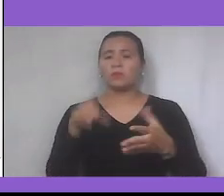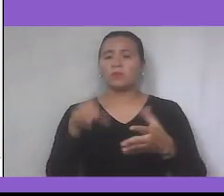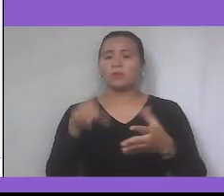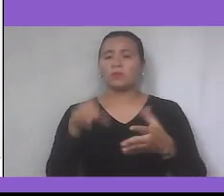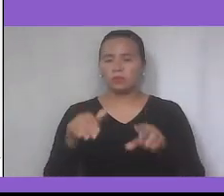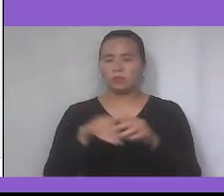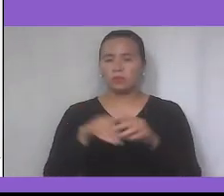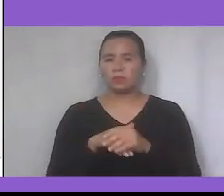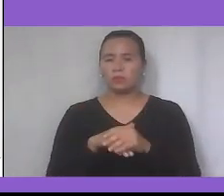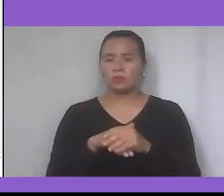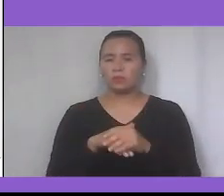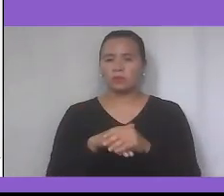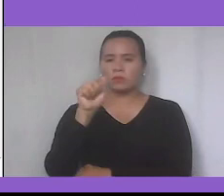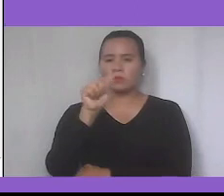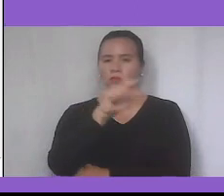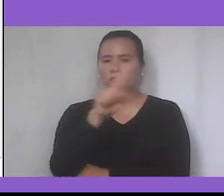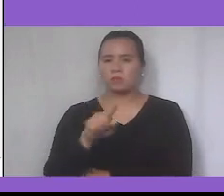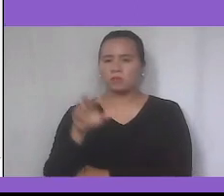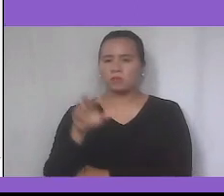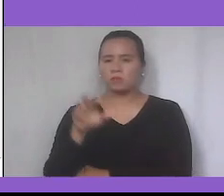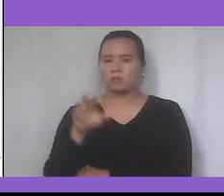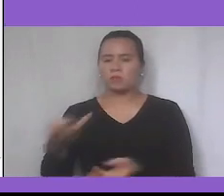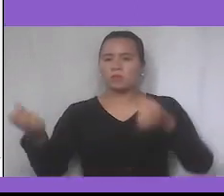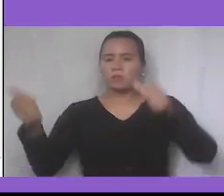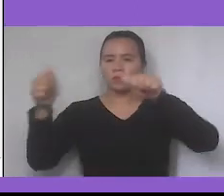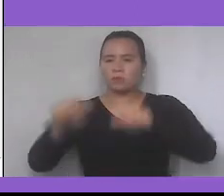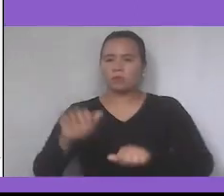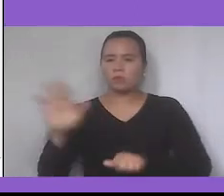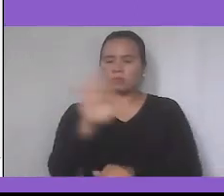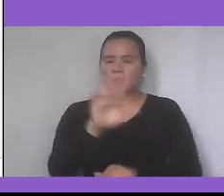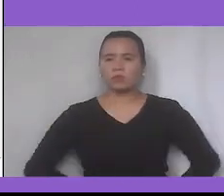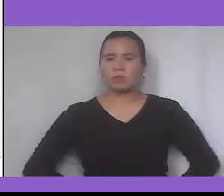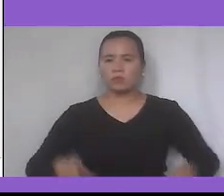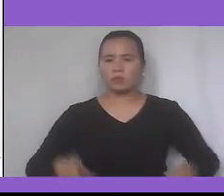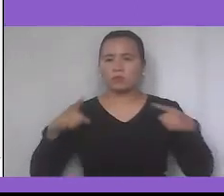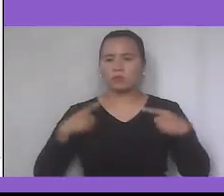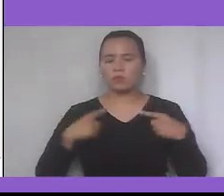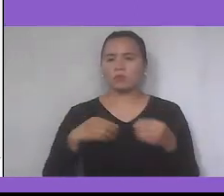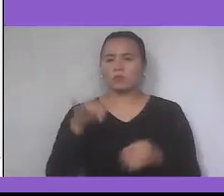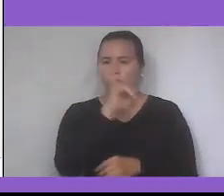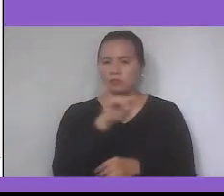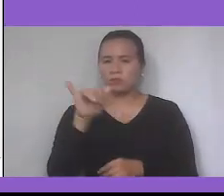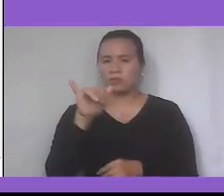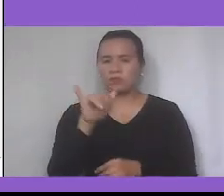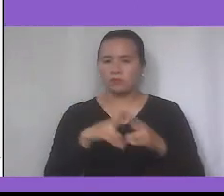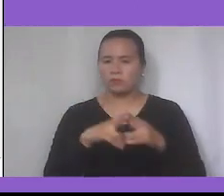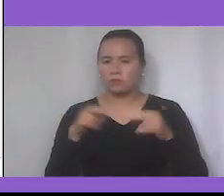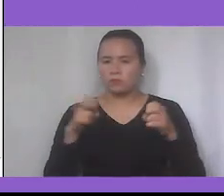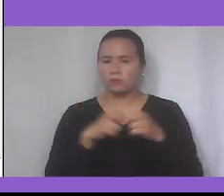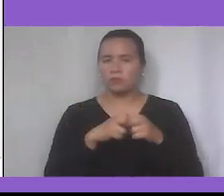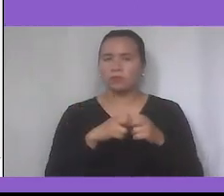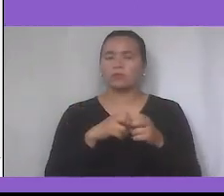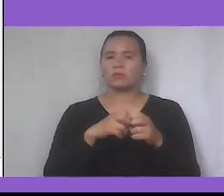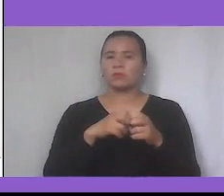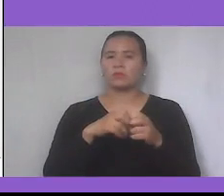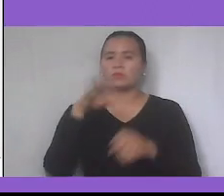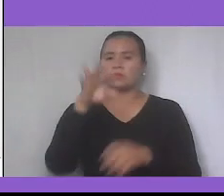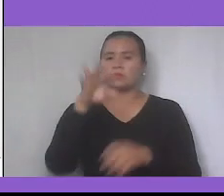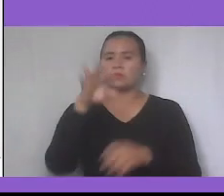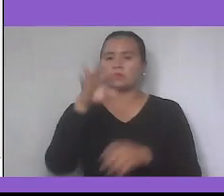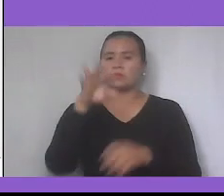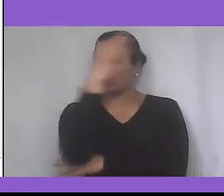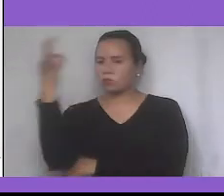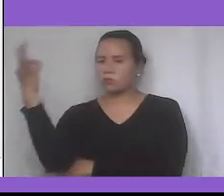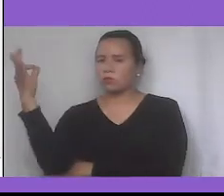a sustainable way. What happens in the Amazon will affect your life too, even though